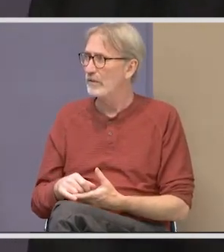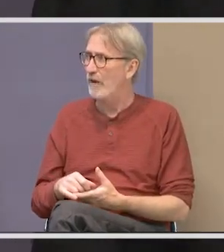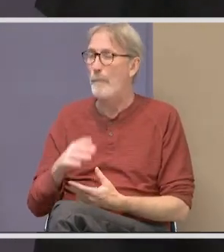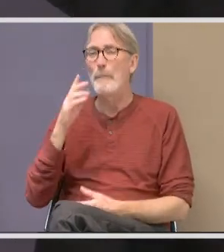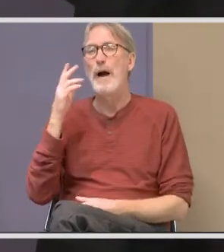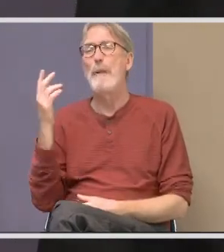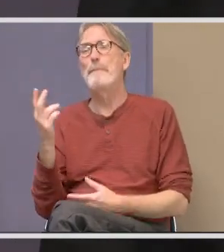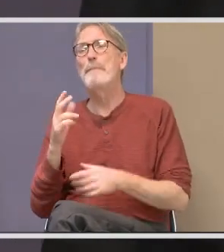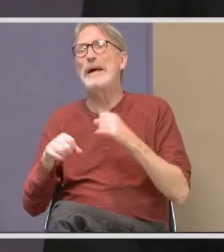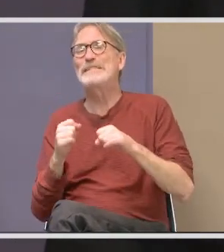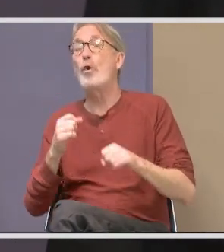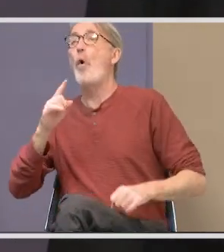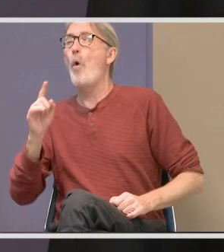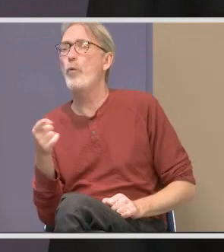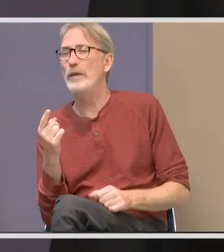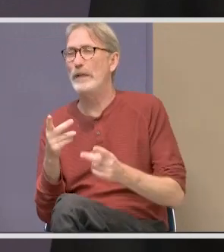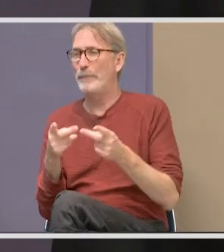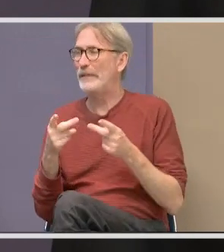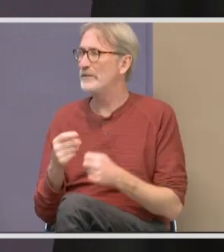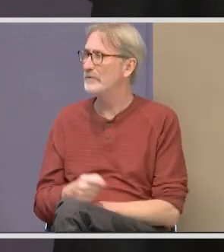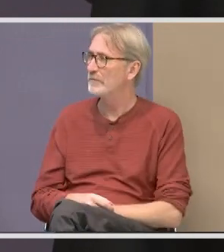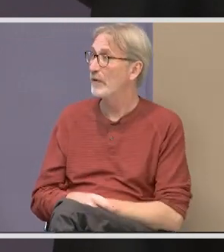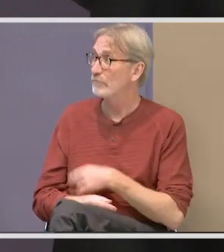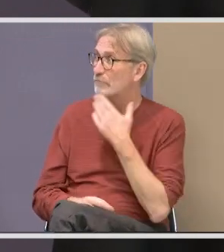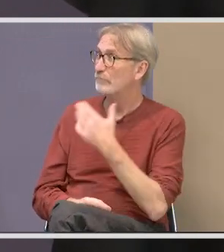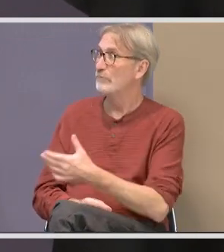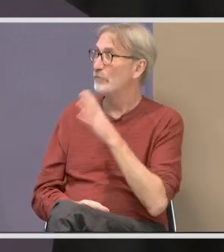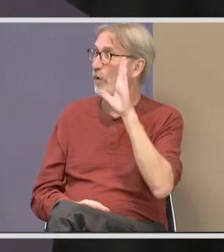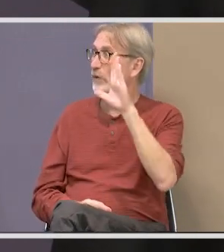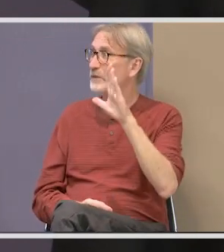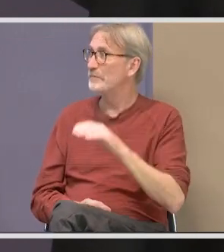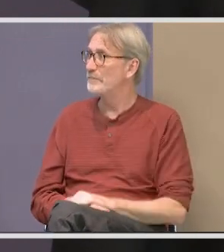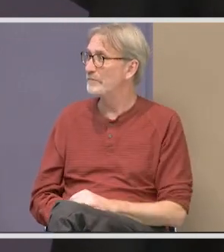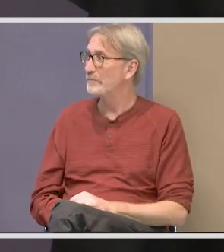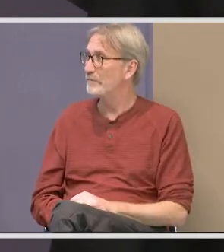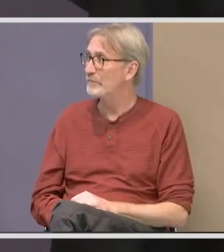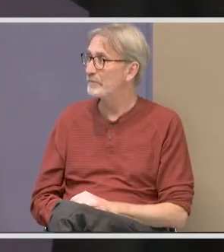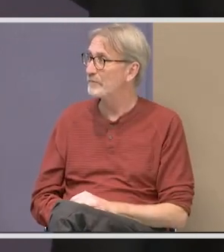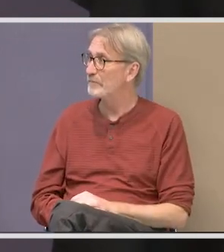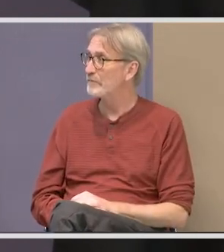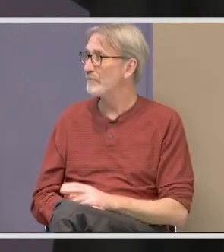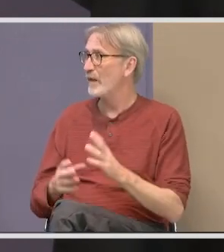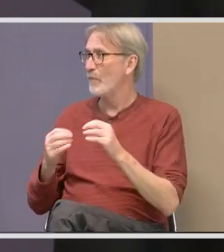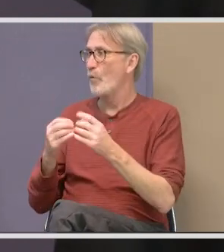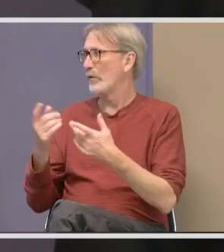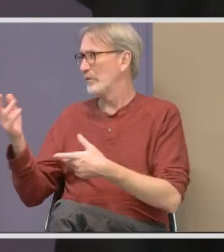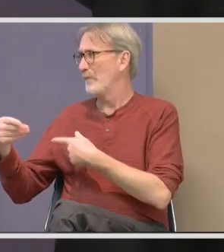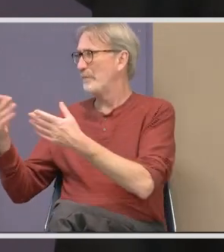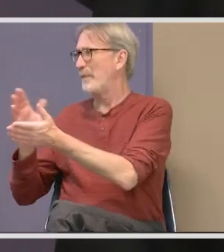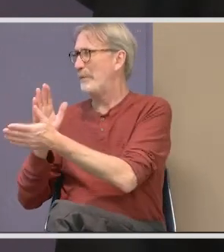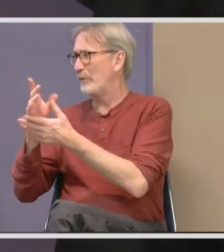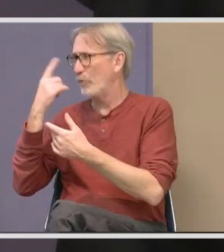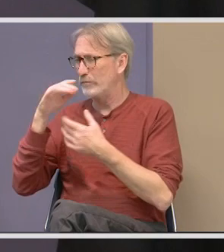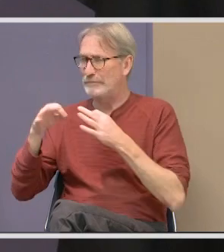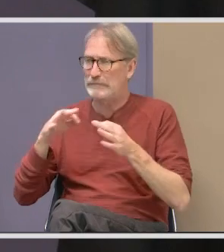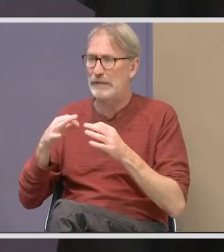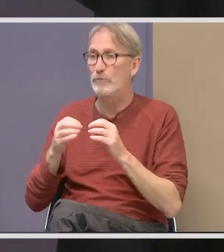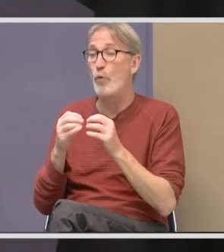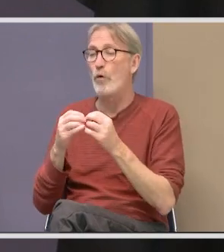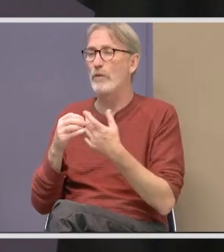face. oh, awesome. Really excited about the changes, and additional bike lane would be great.